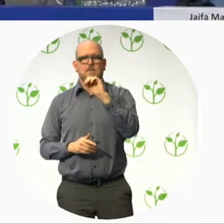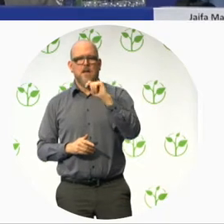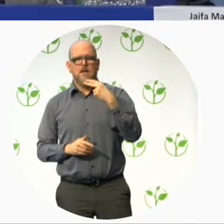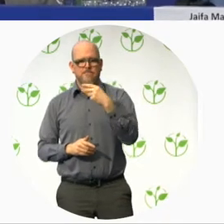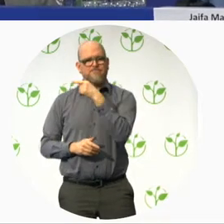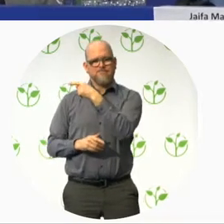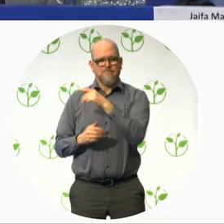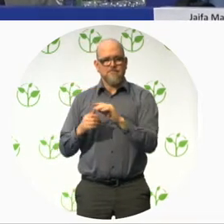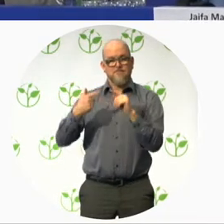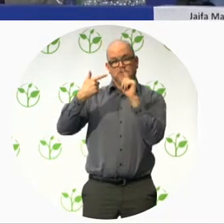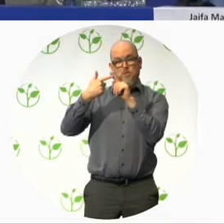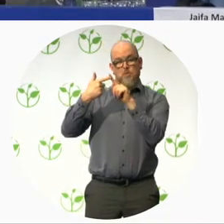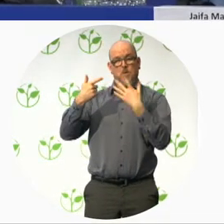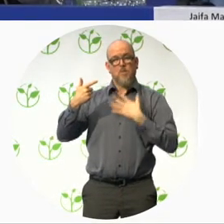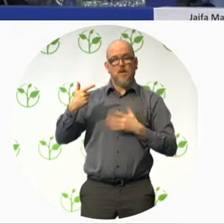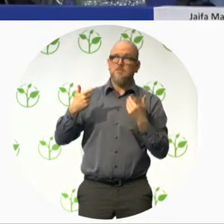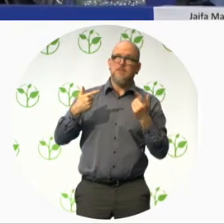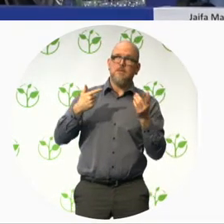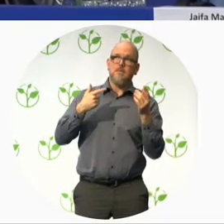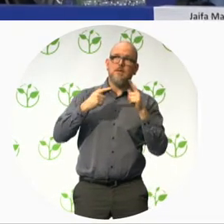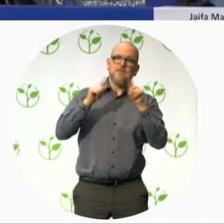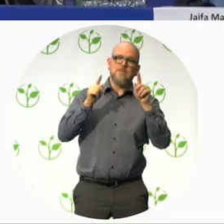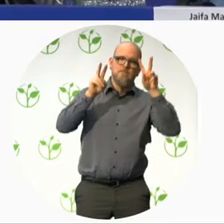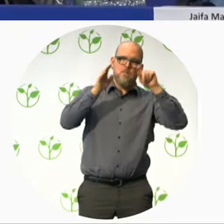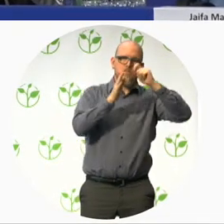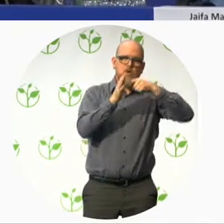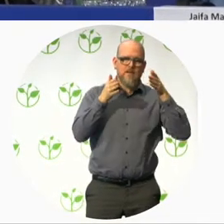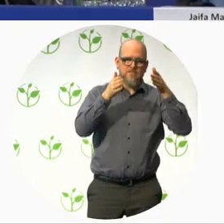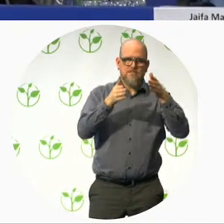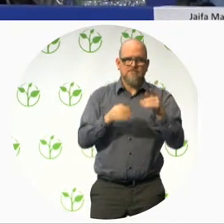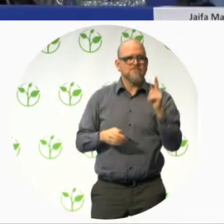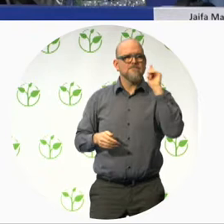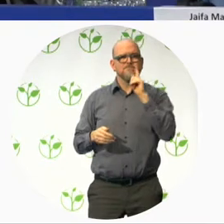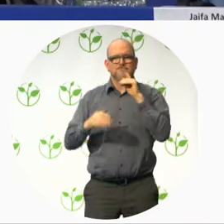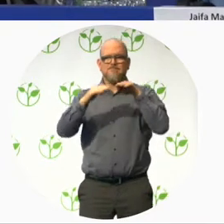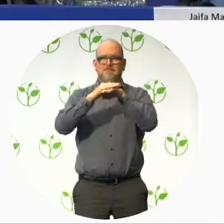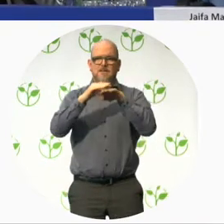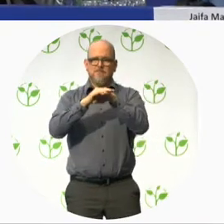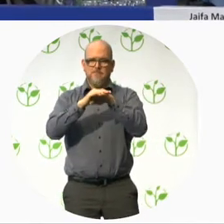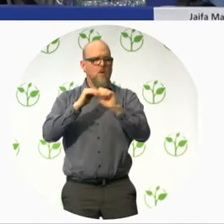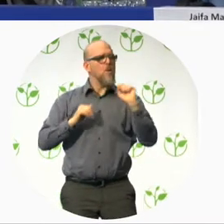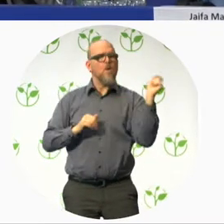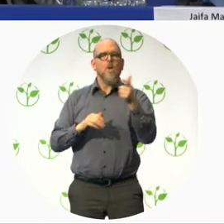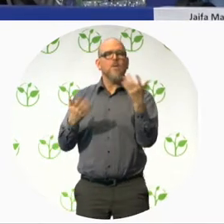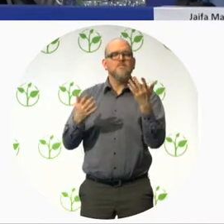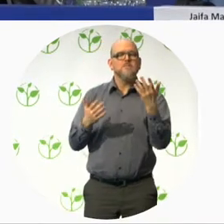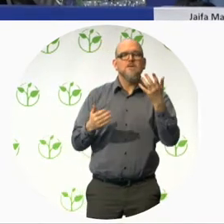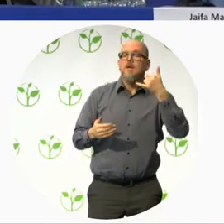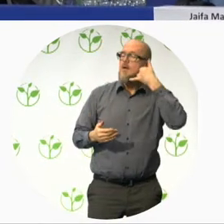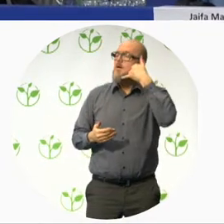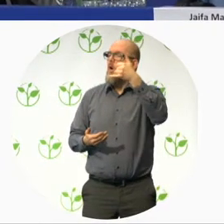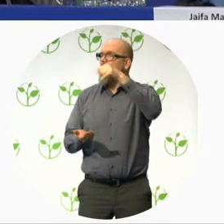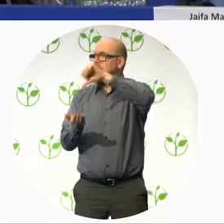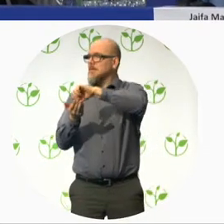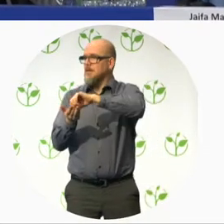in order to give those deaf people access to everywhere, we created for them a call center. And this call center as